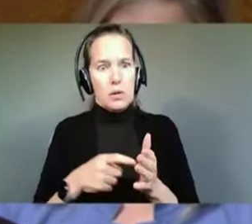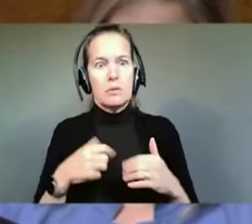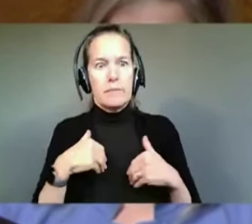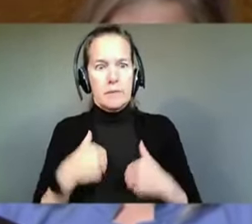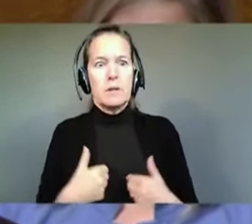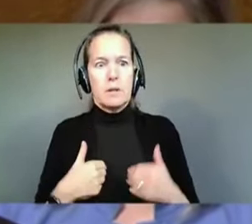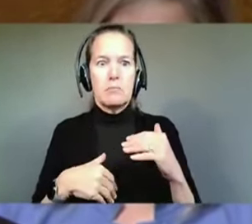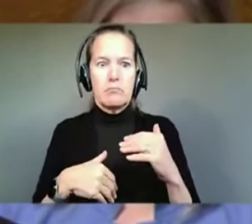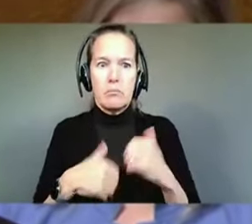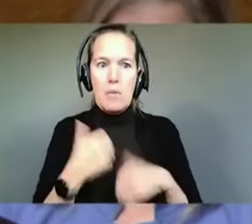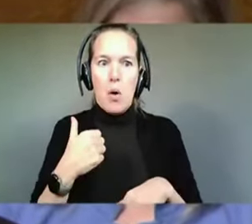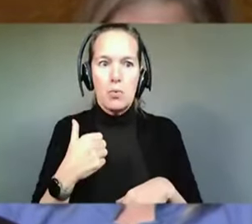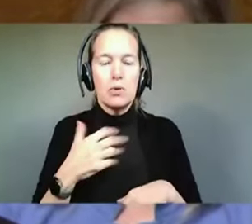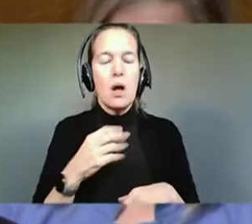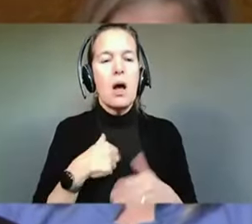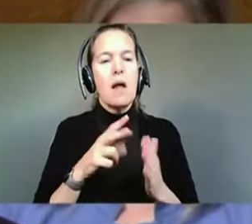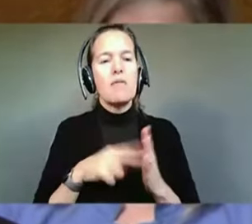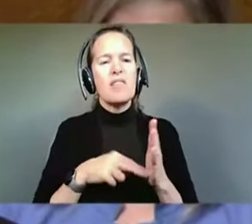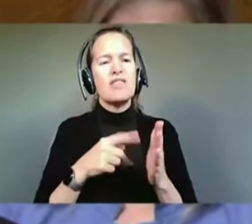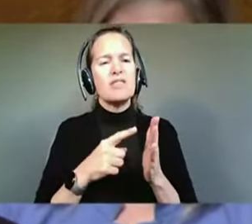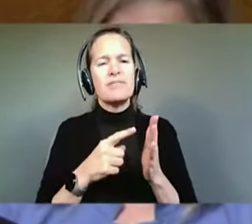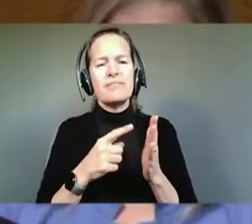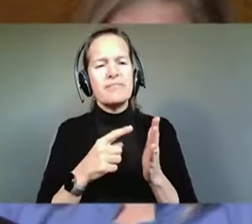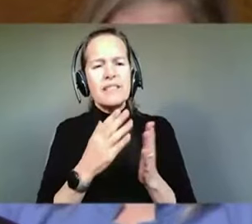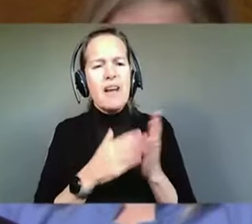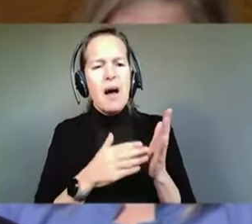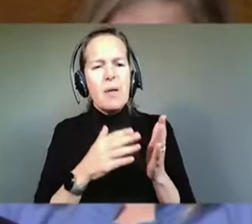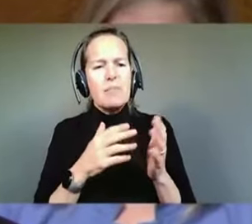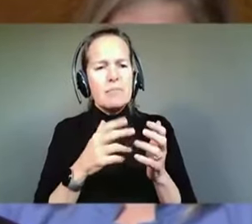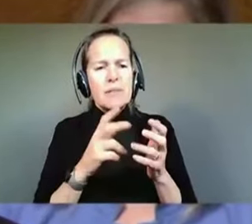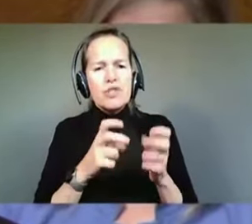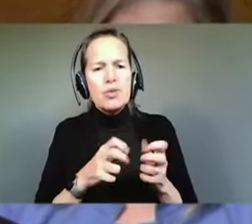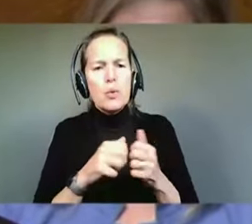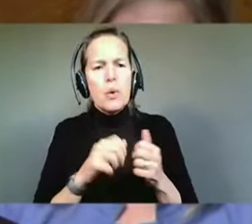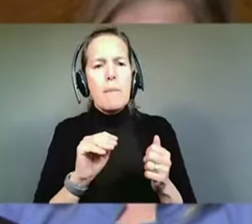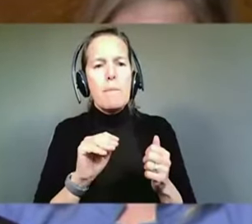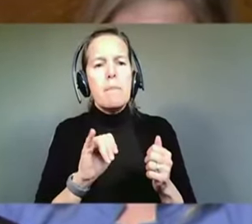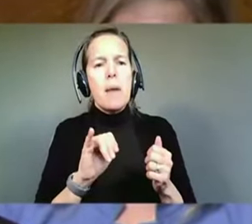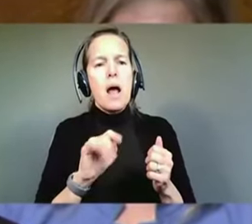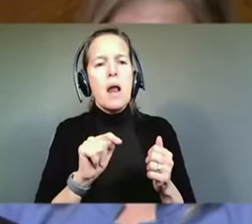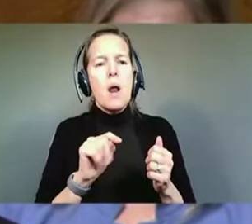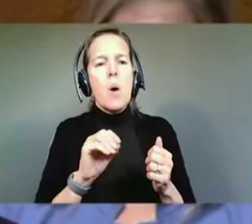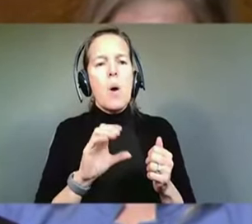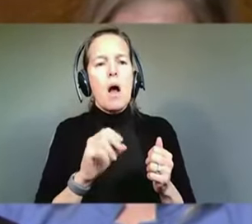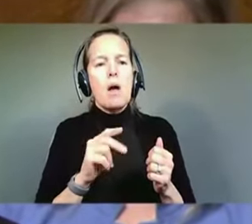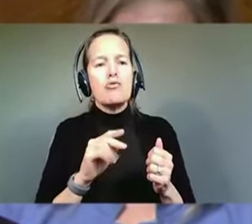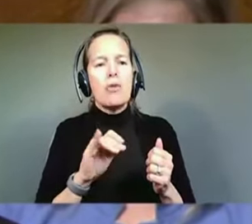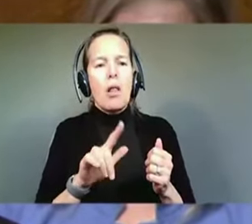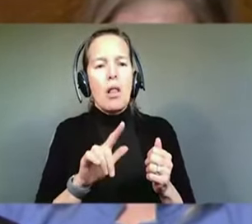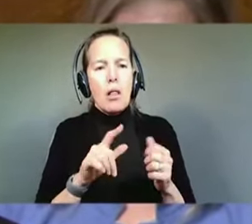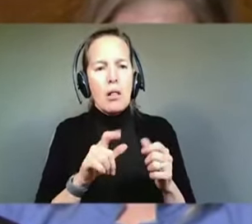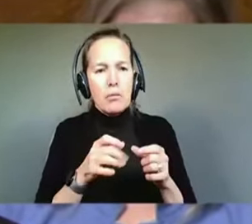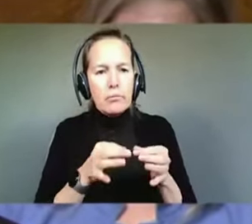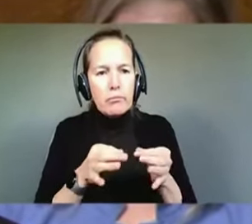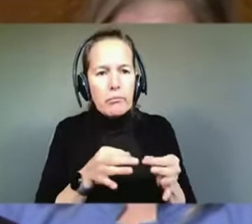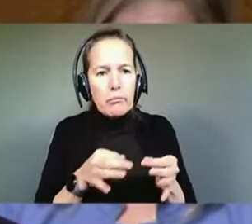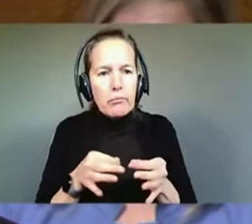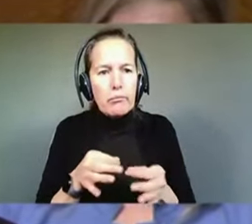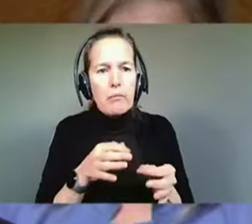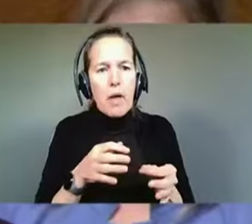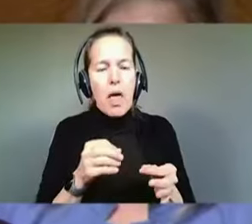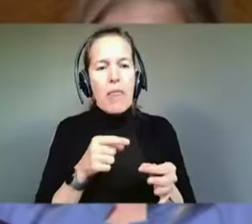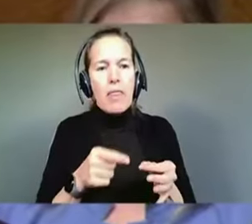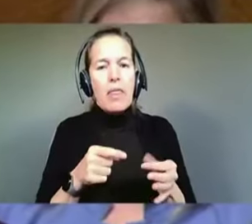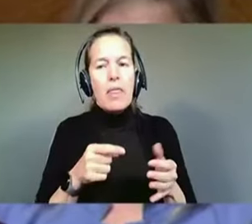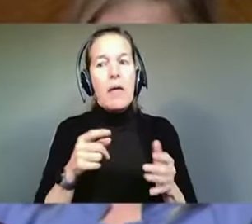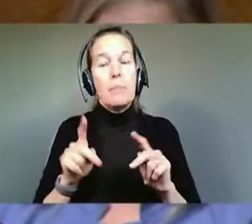read that there are some problems with the mitochondrial, so this may not be reparable. But in other cases, they're talking about how gradual physical therapy, et